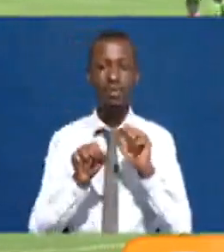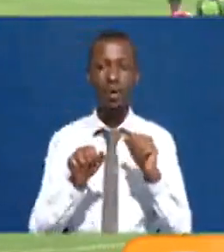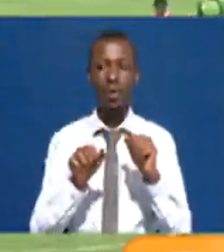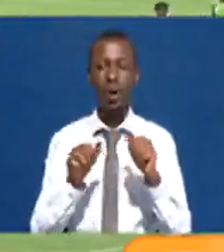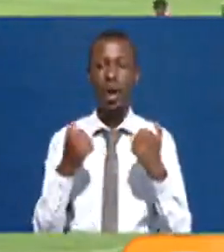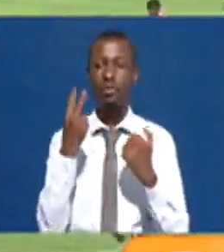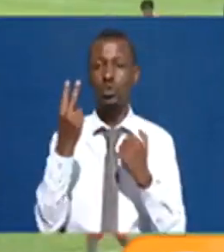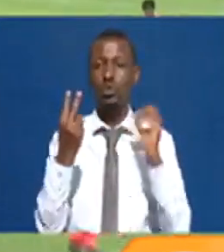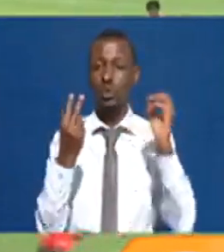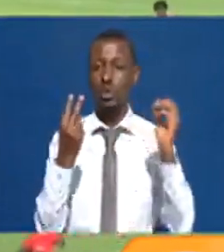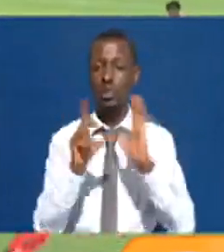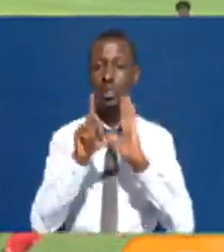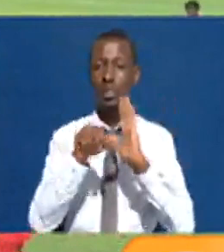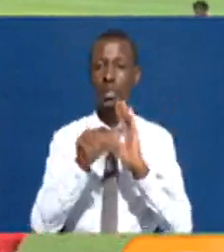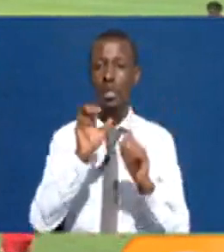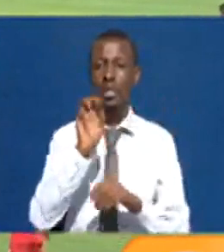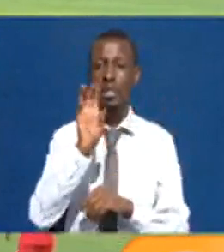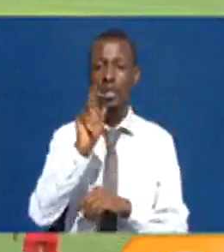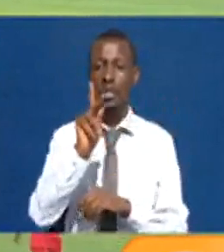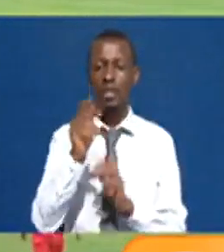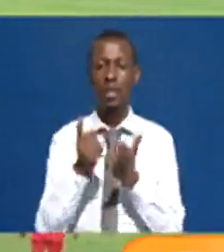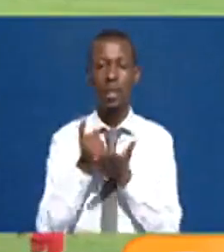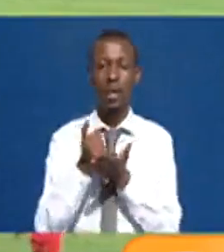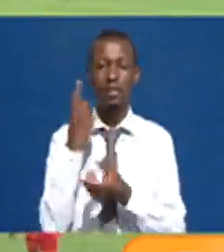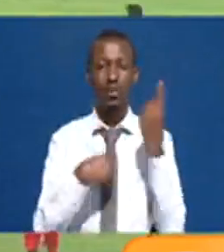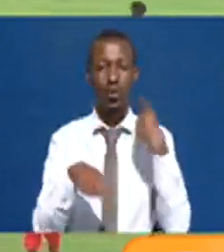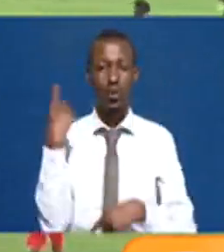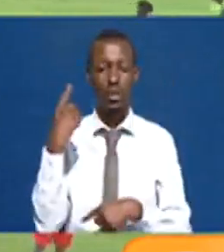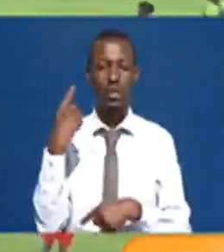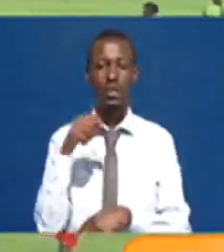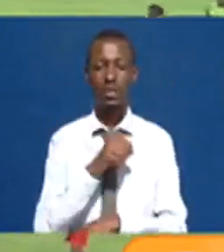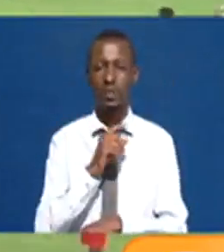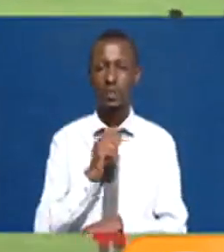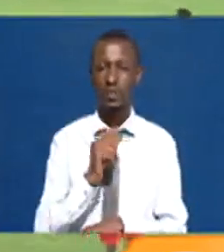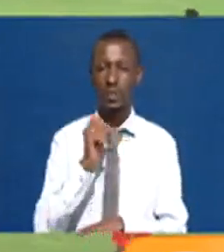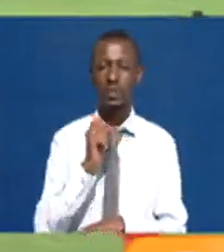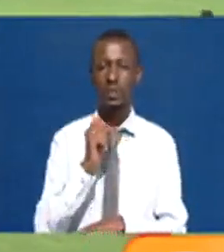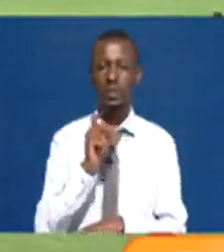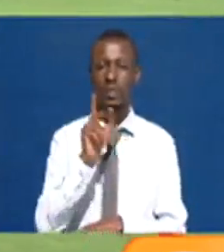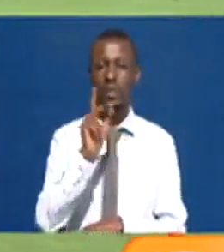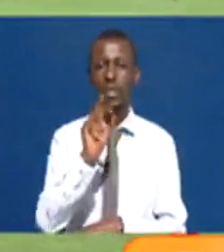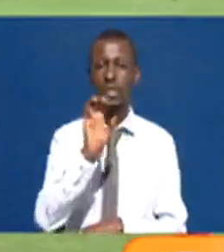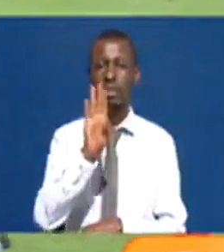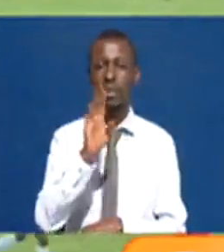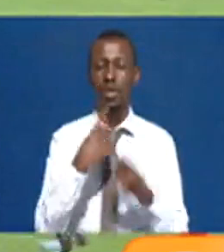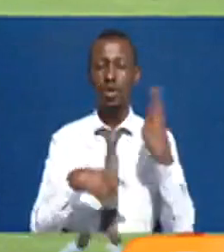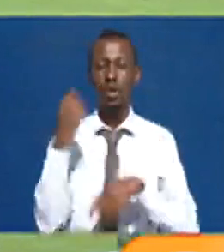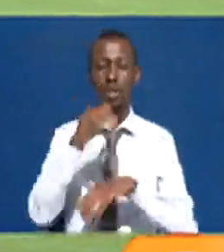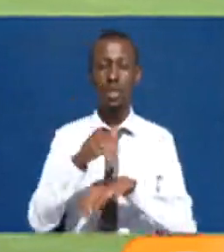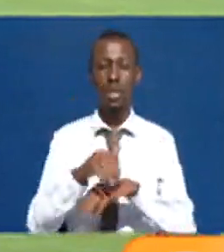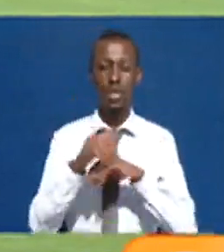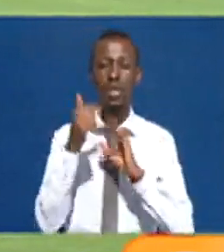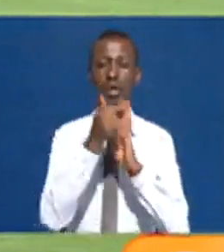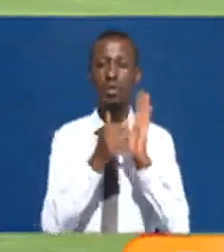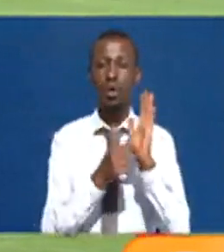Mungai sealed the victory with a perfectly executed free kick, sealing the Bankers' win to secure the 3 points.